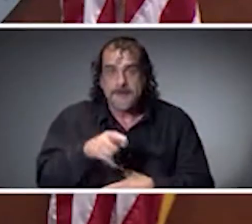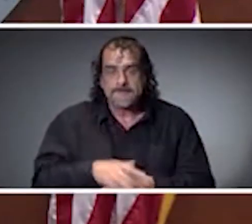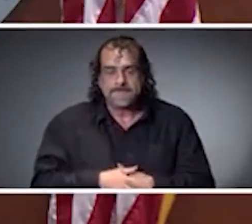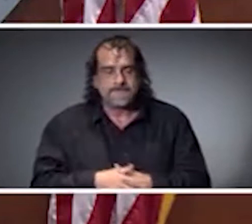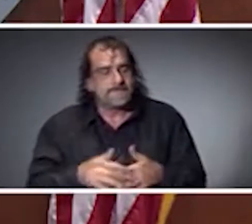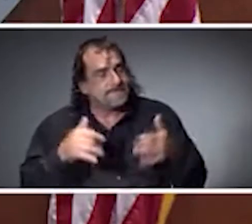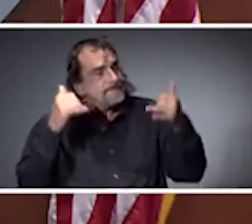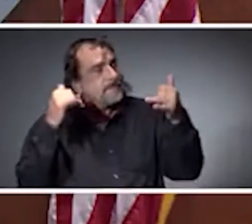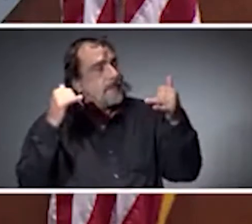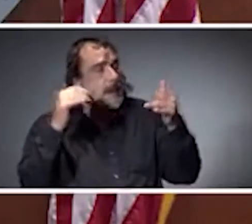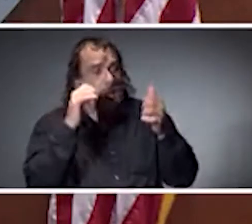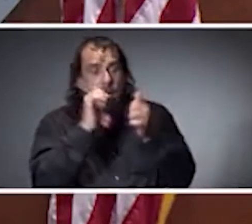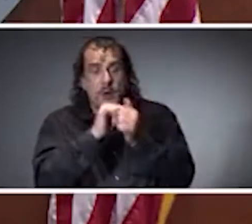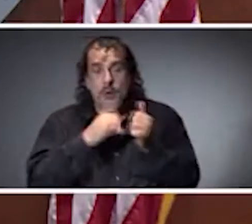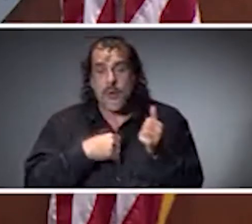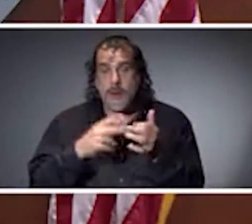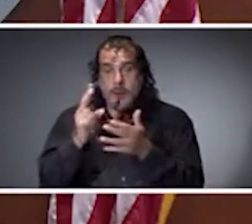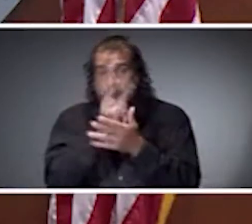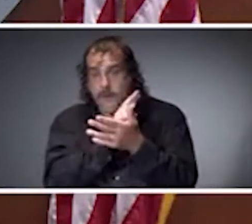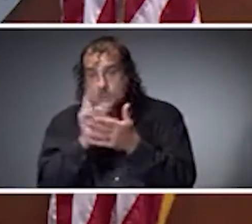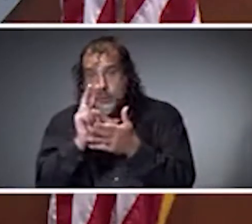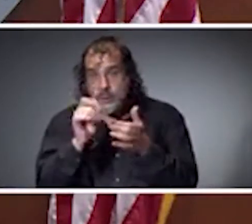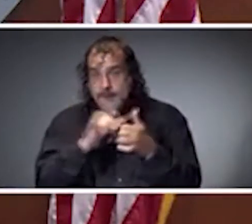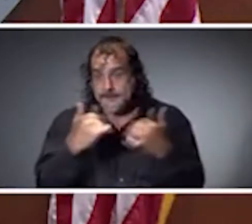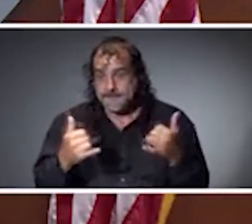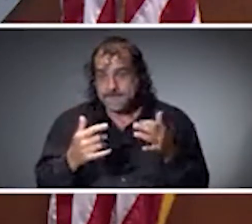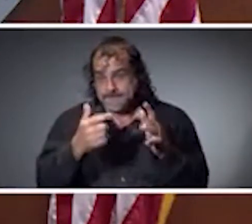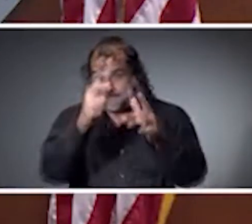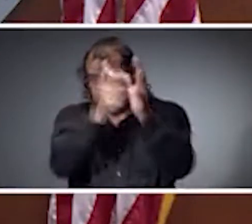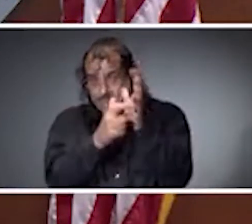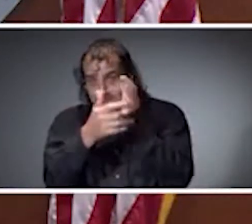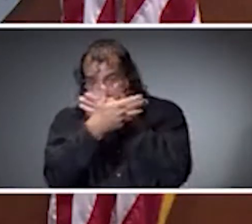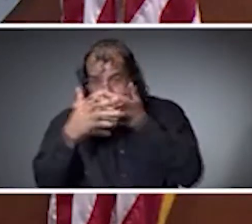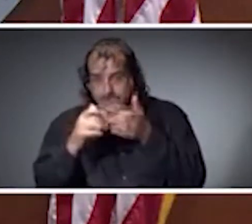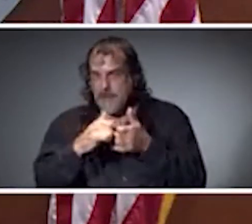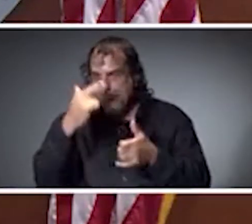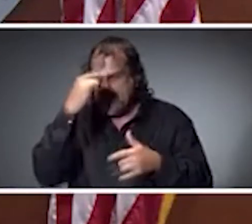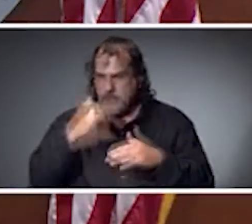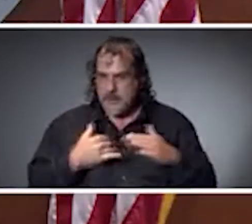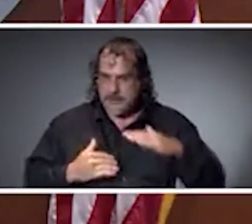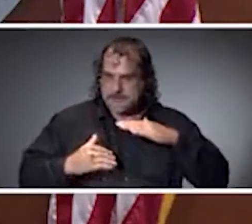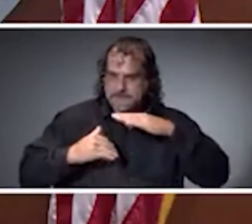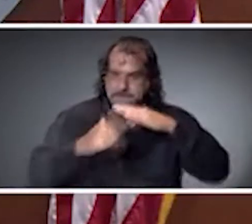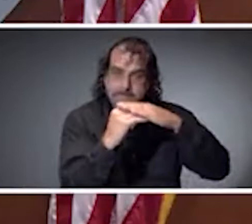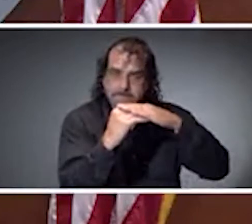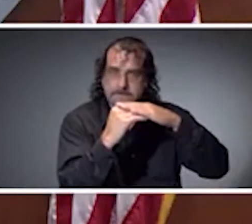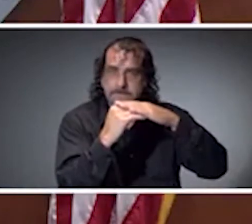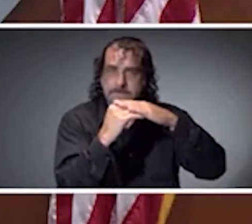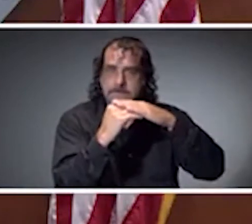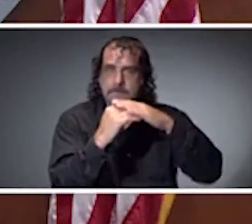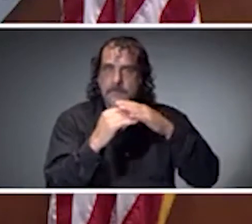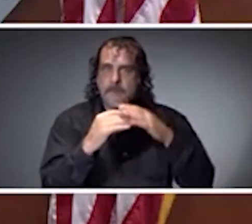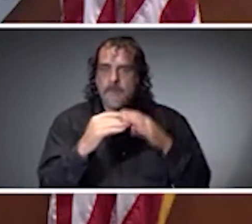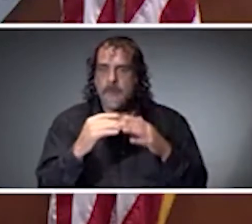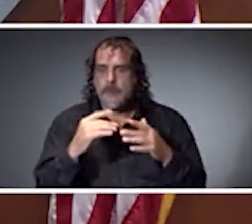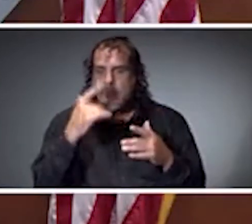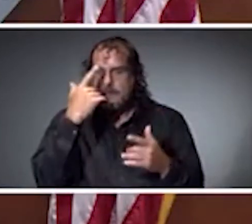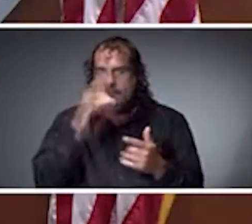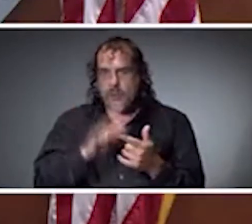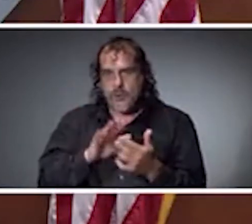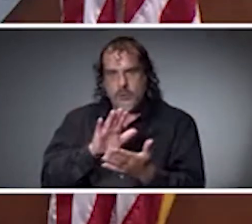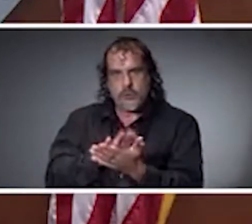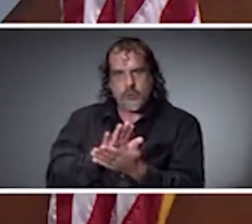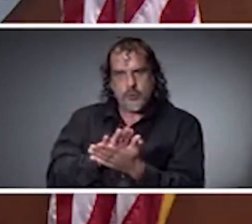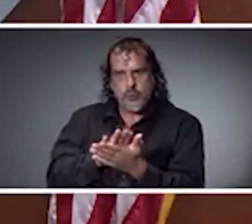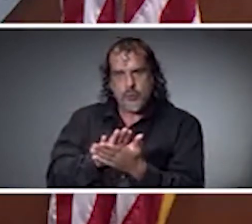a 2-week push, I believe we can have the maximum effect and allow for our education for